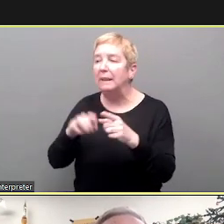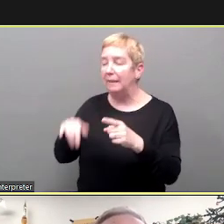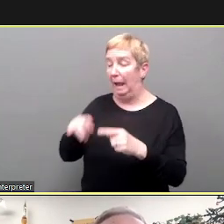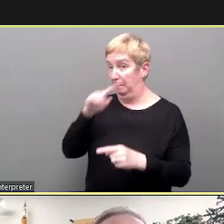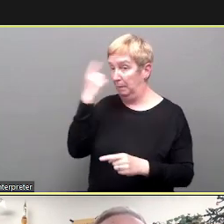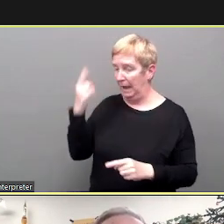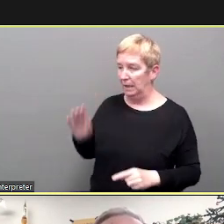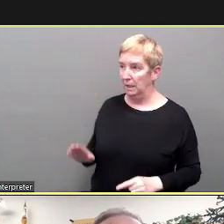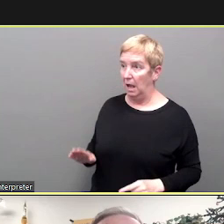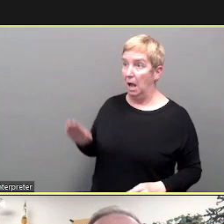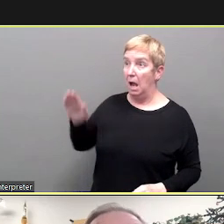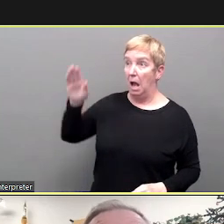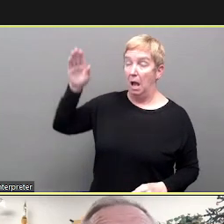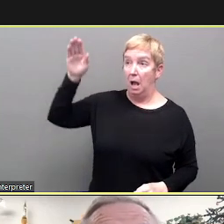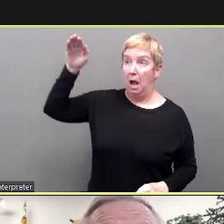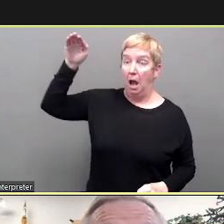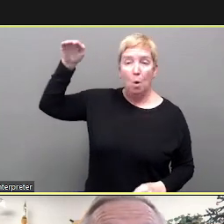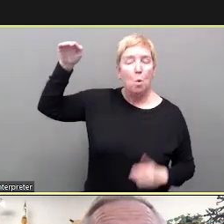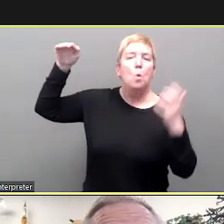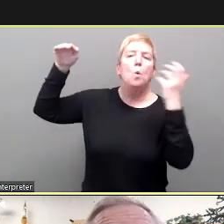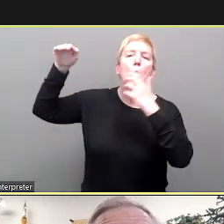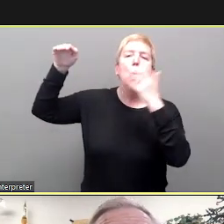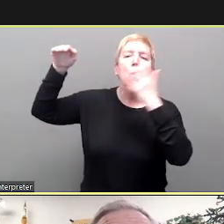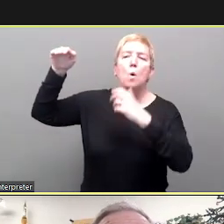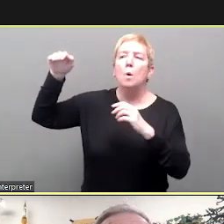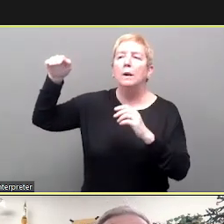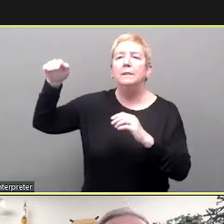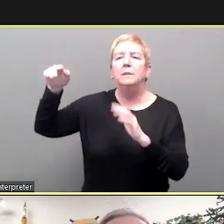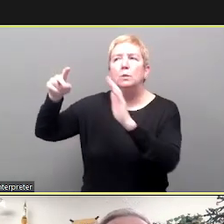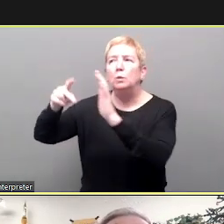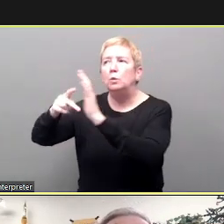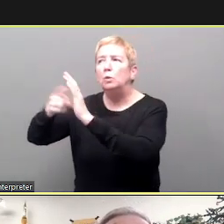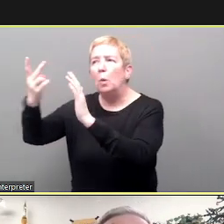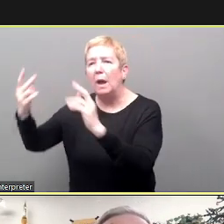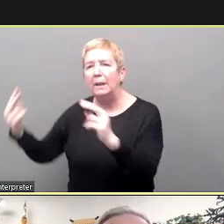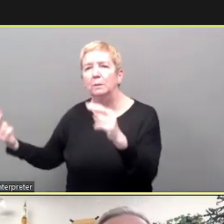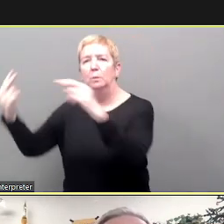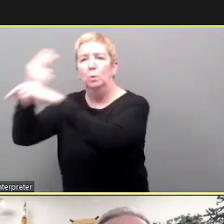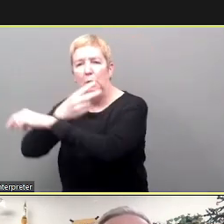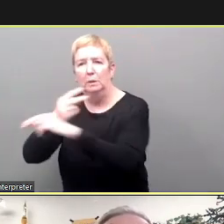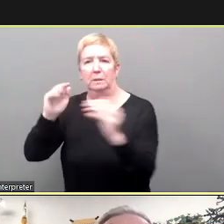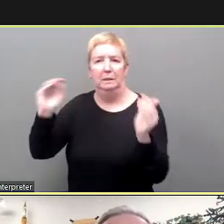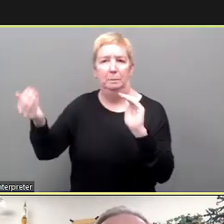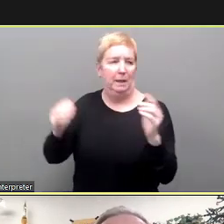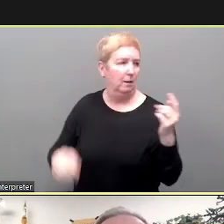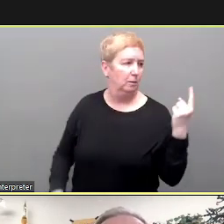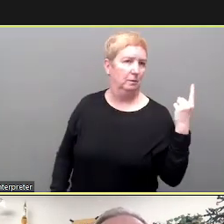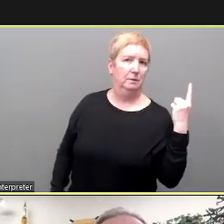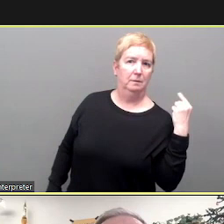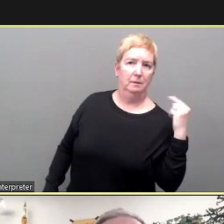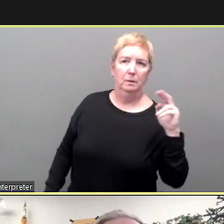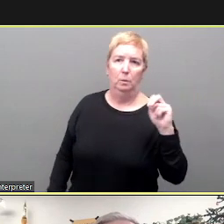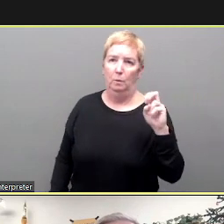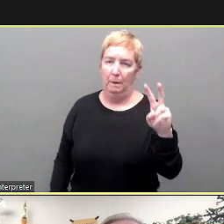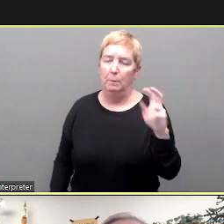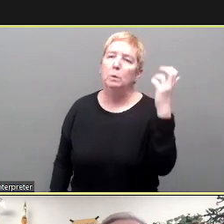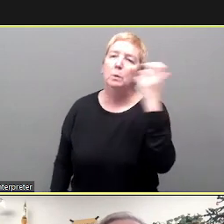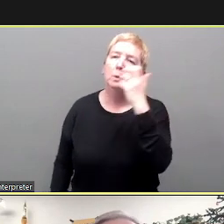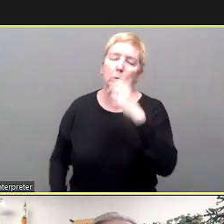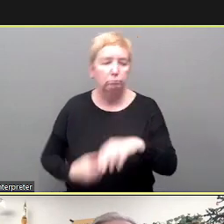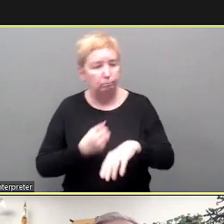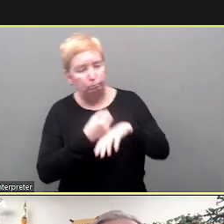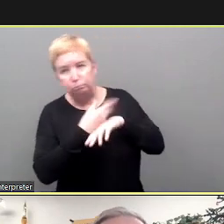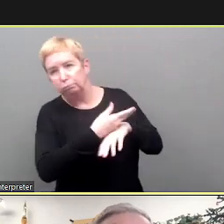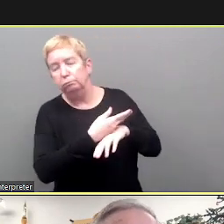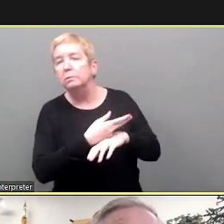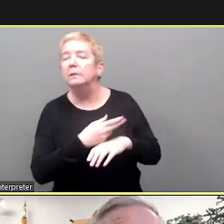at a point that's 2.5 times our previous peak that we had in last November. And so I also like to